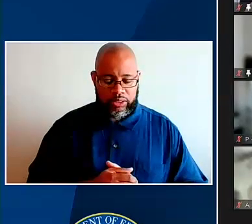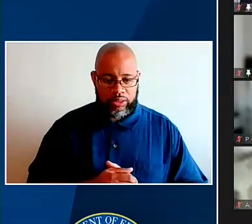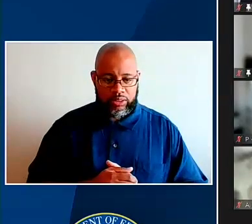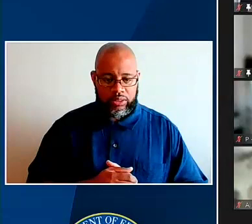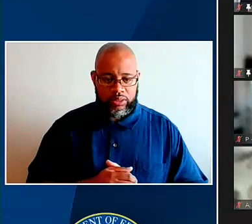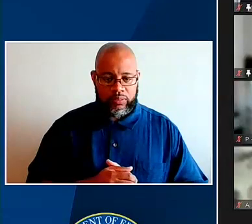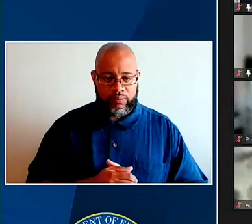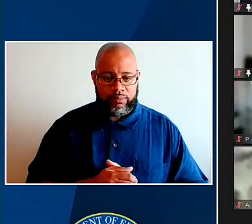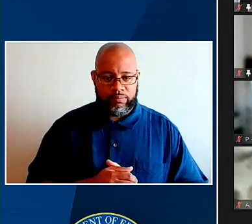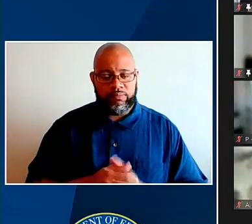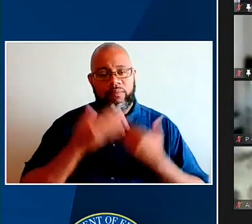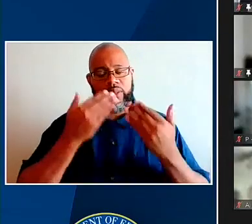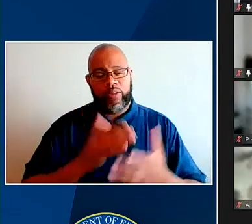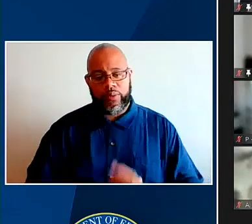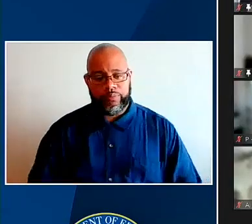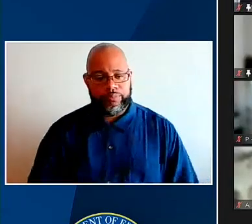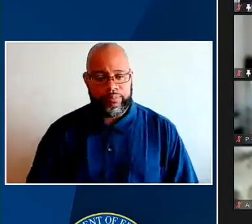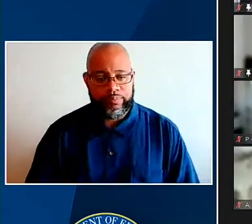Thank you, Denise.